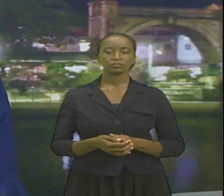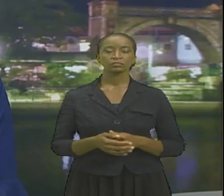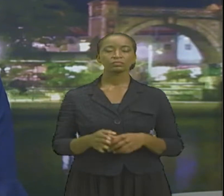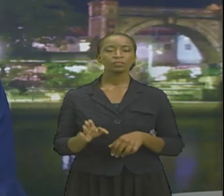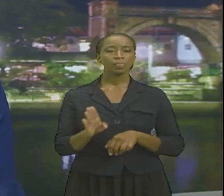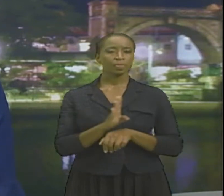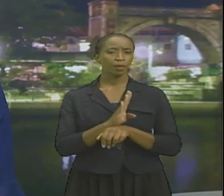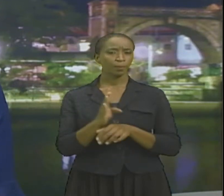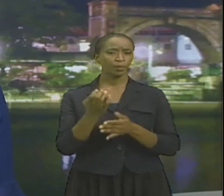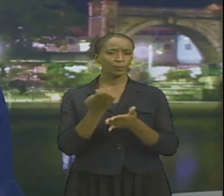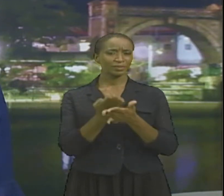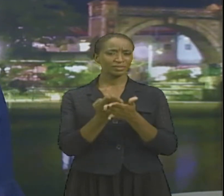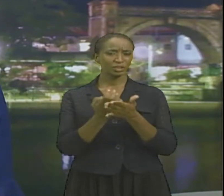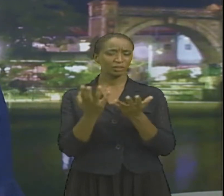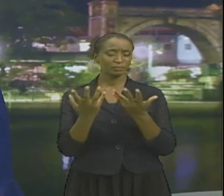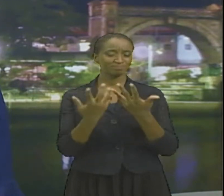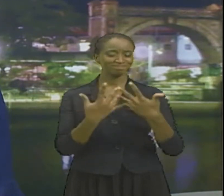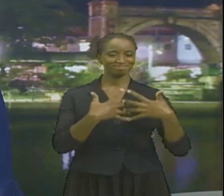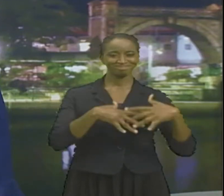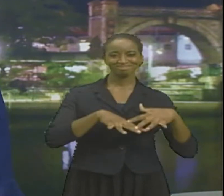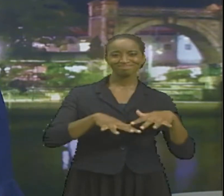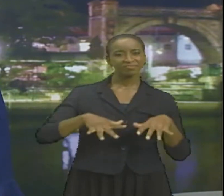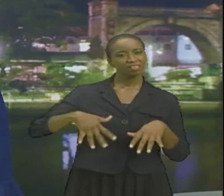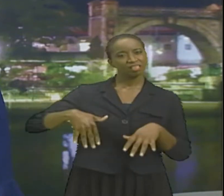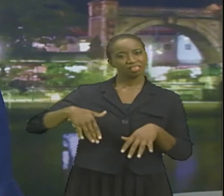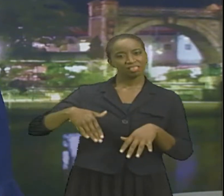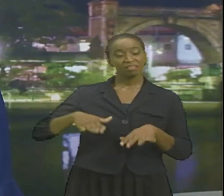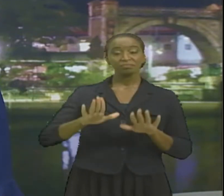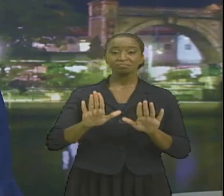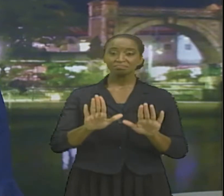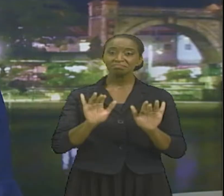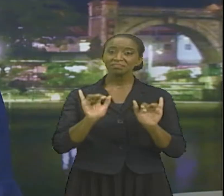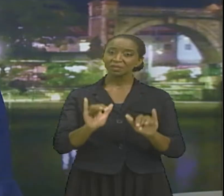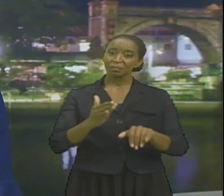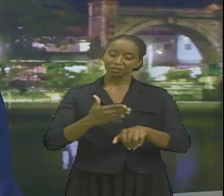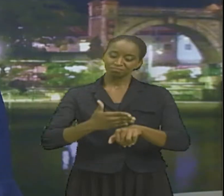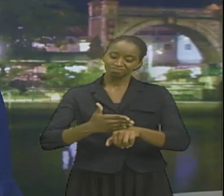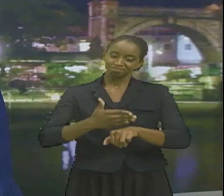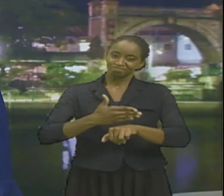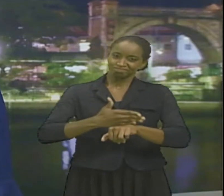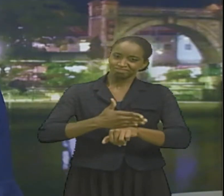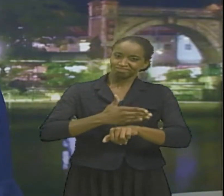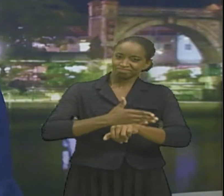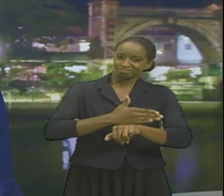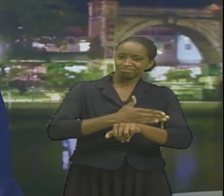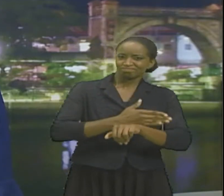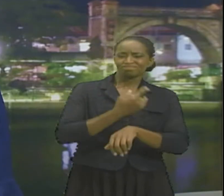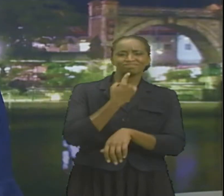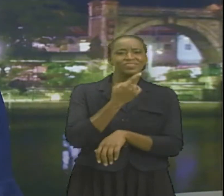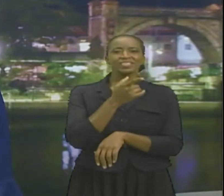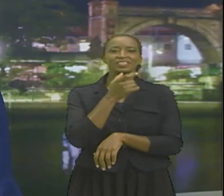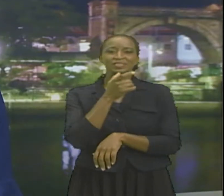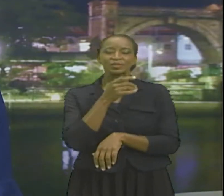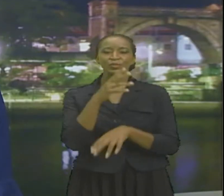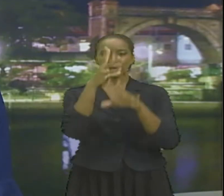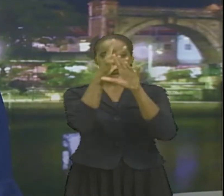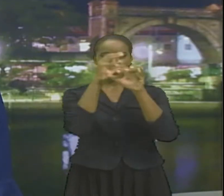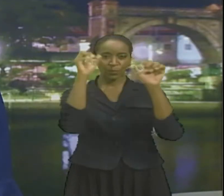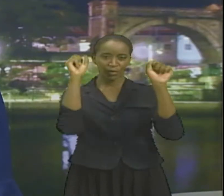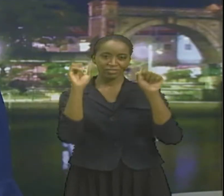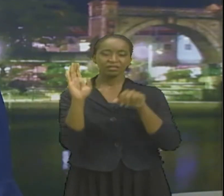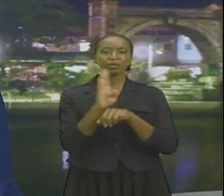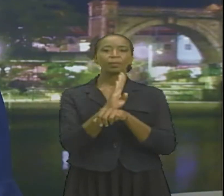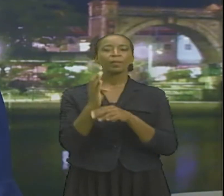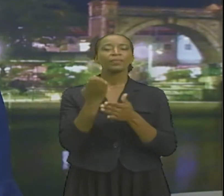In business tonight, the economic situation is still challenging but is improving even though it's slow. This is according to President of the